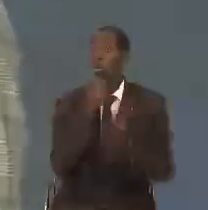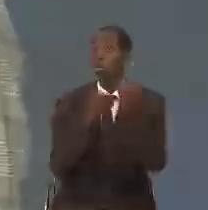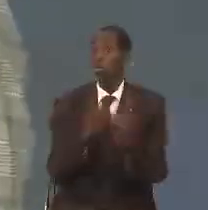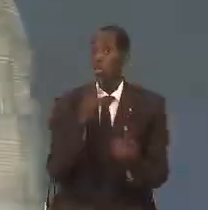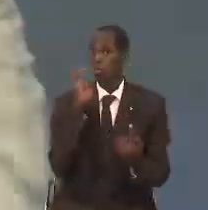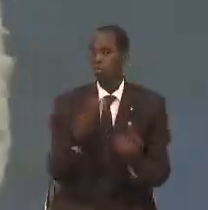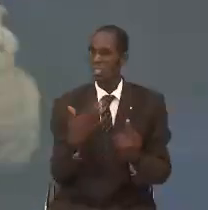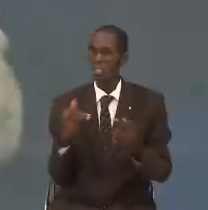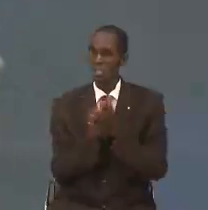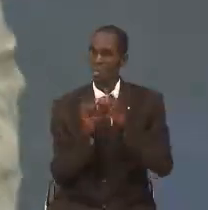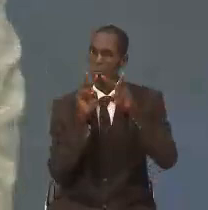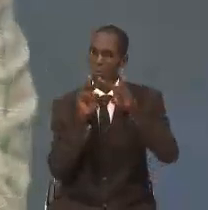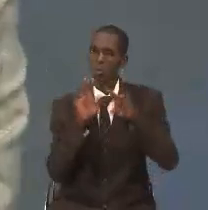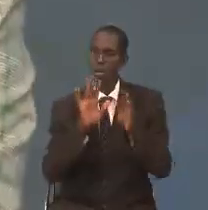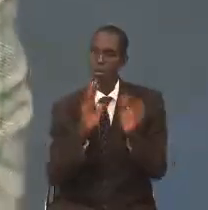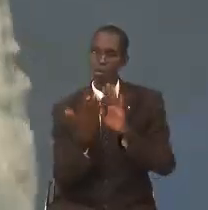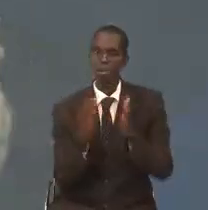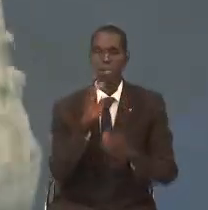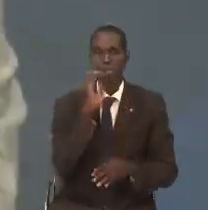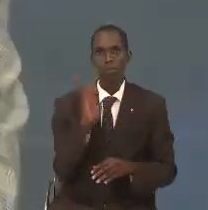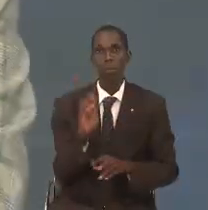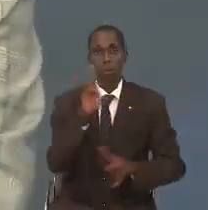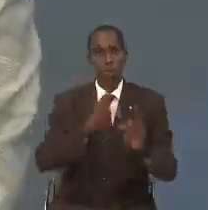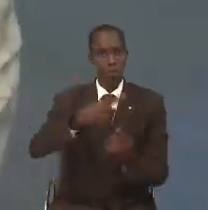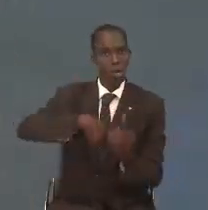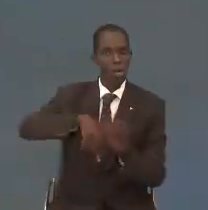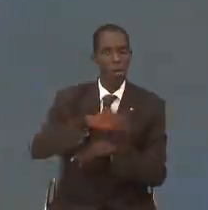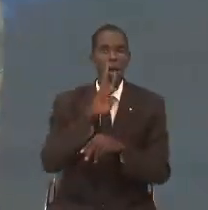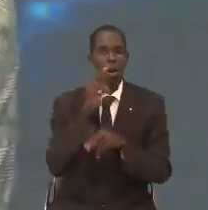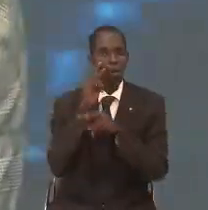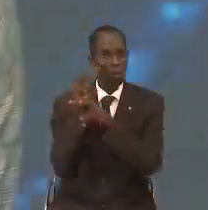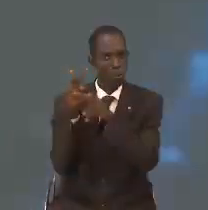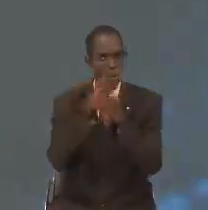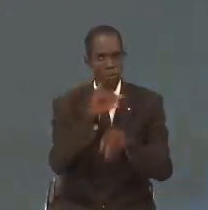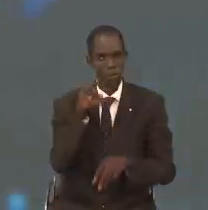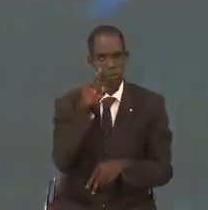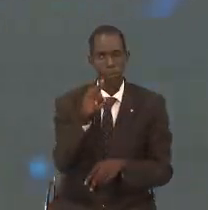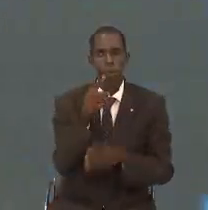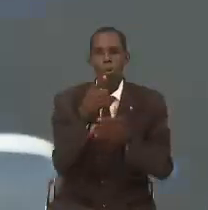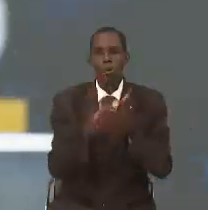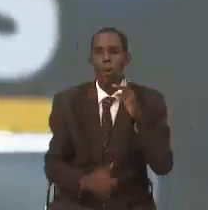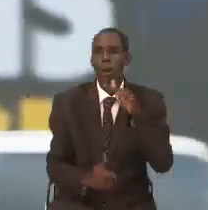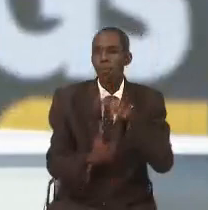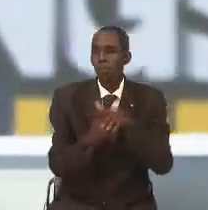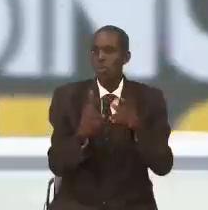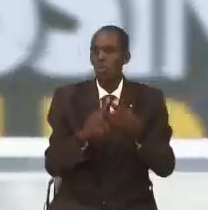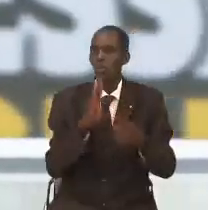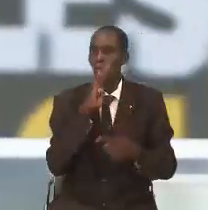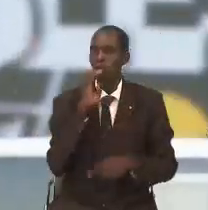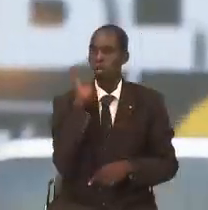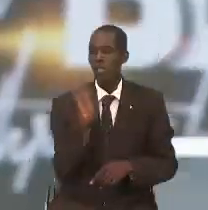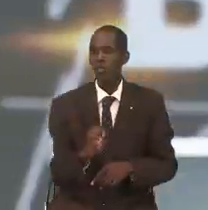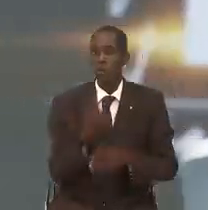of evil. The people around you, they are watching you. They see what you do, what appears to be evil, what other people